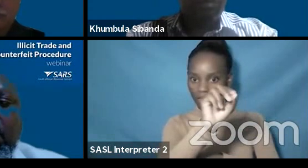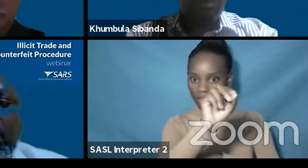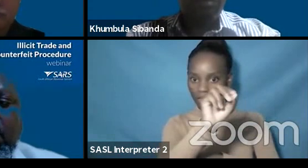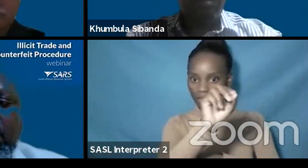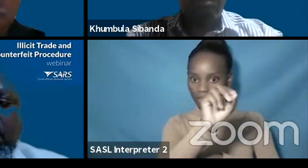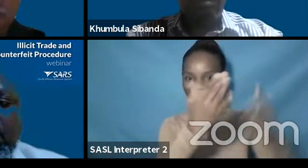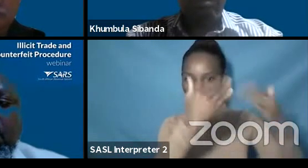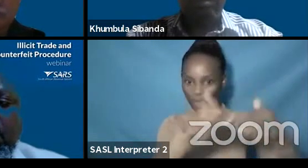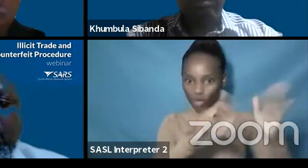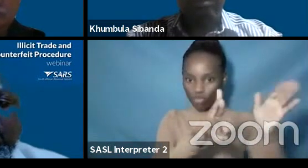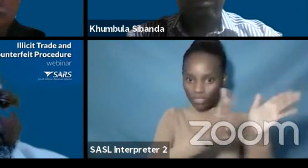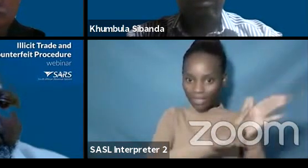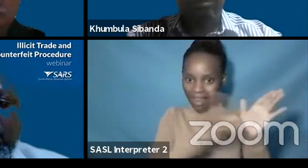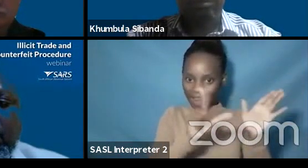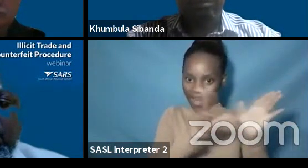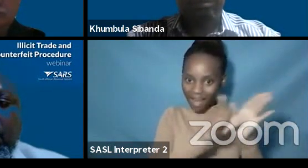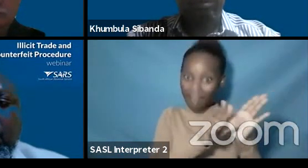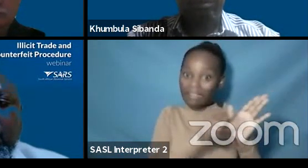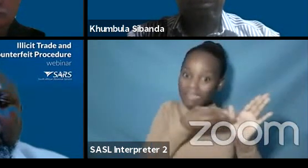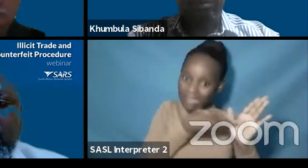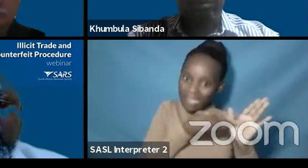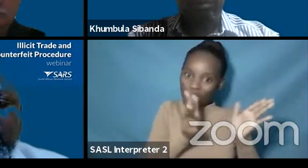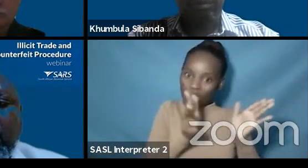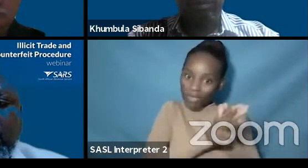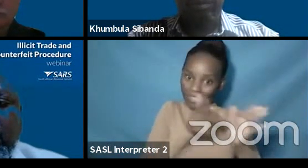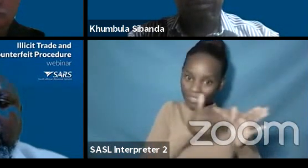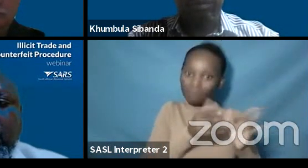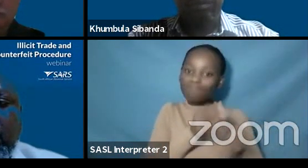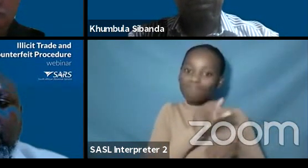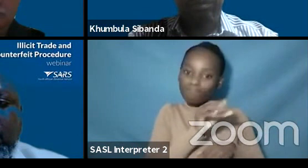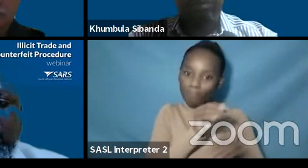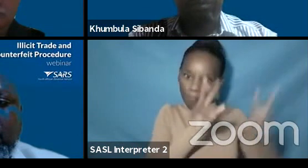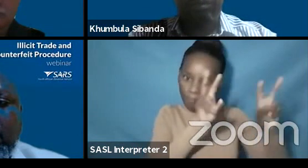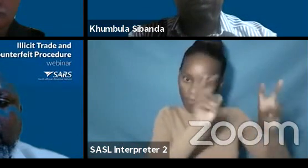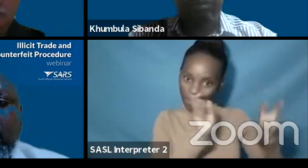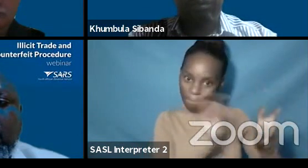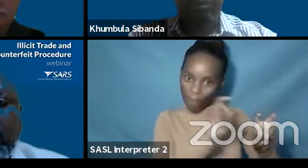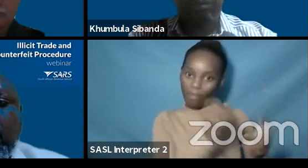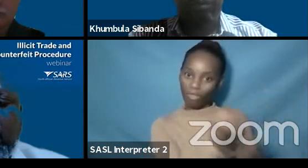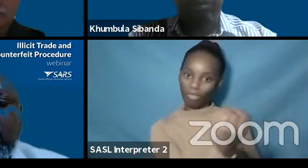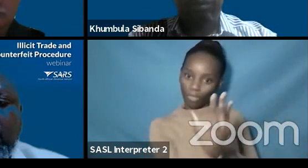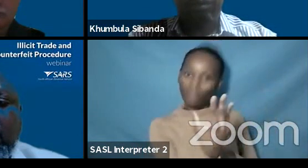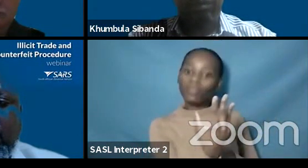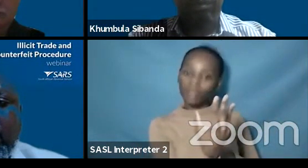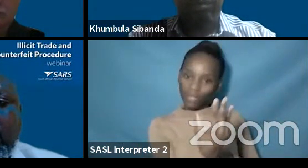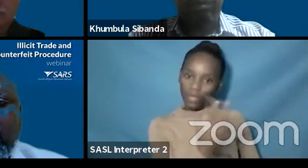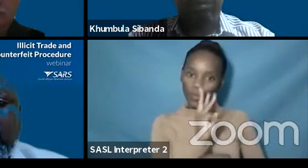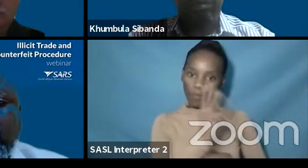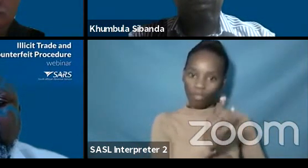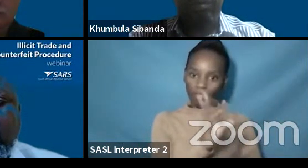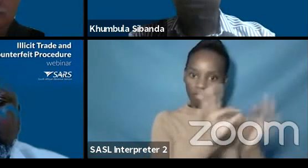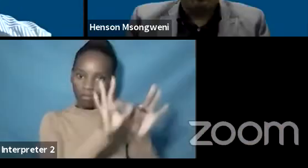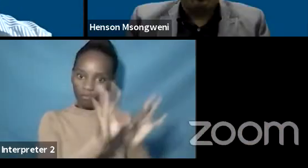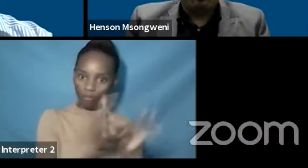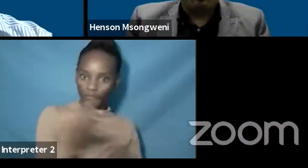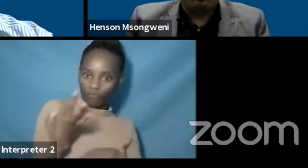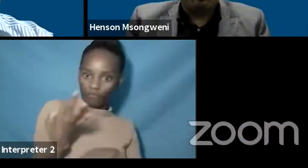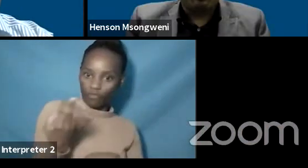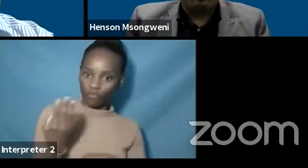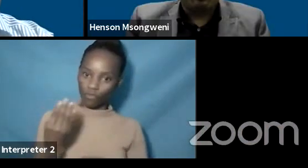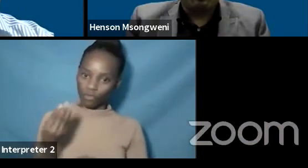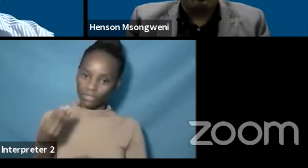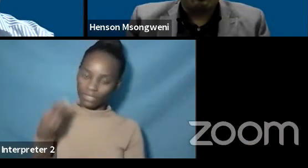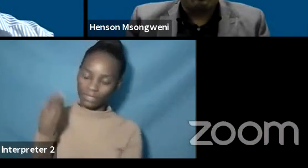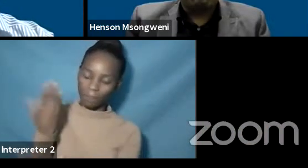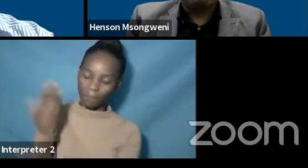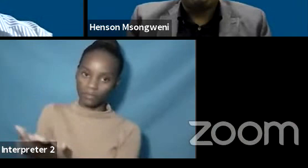You will get the details of the branches where you can submit your DA-185 for renewal. Thank you. Thank you very much. I believe